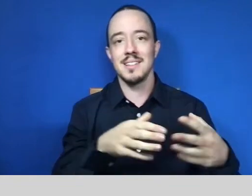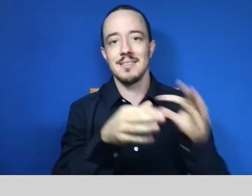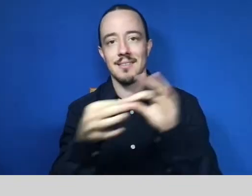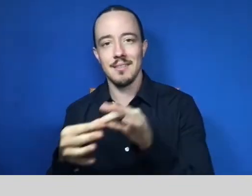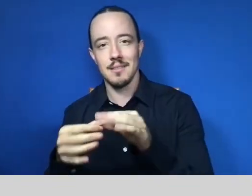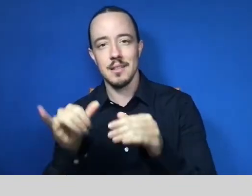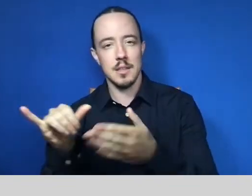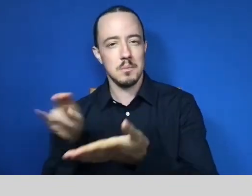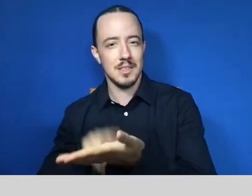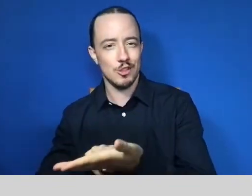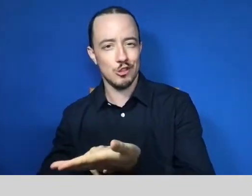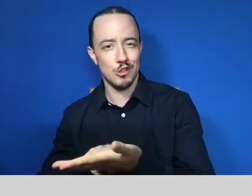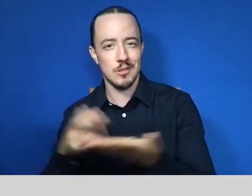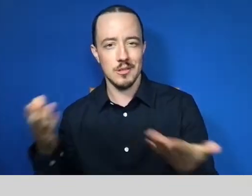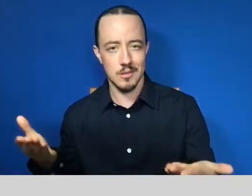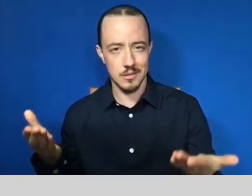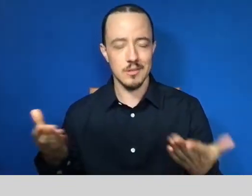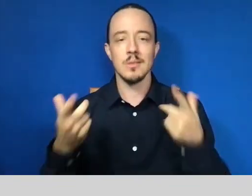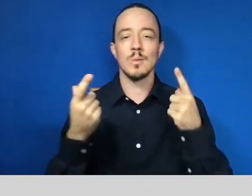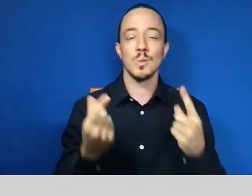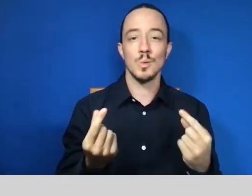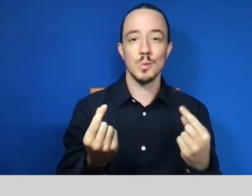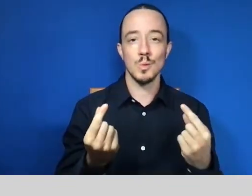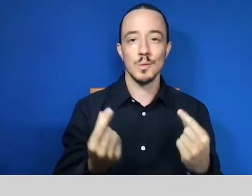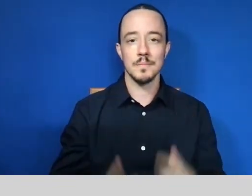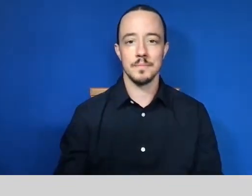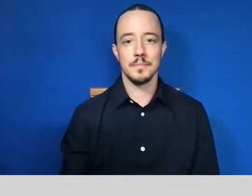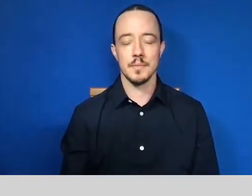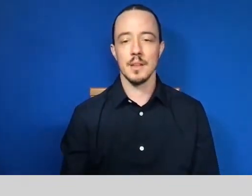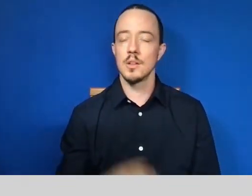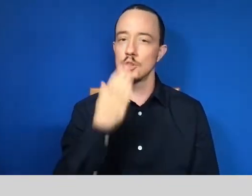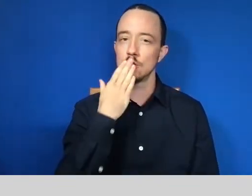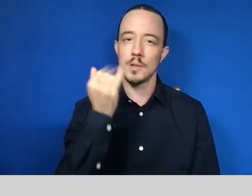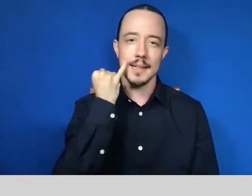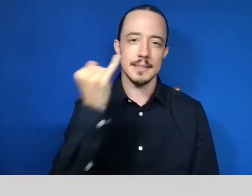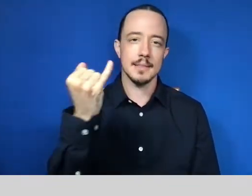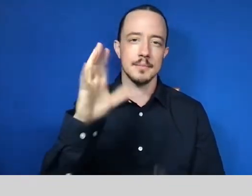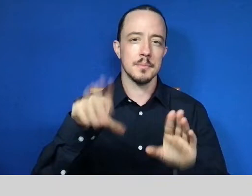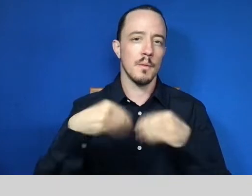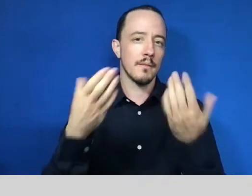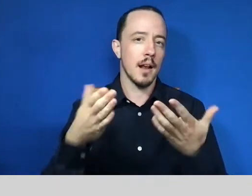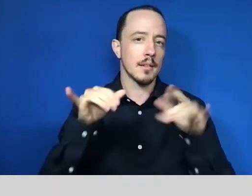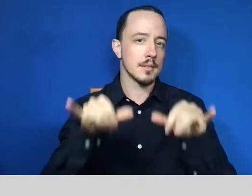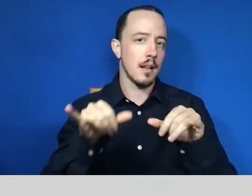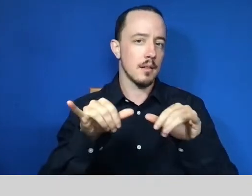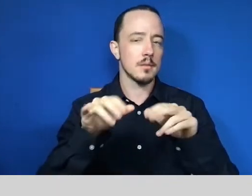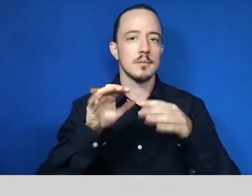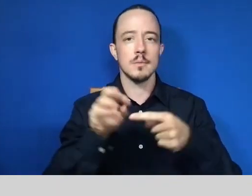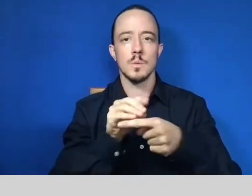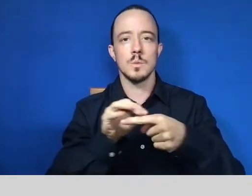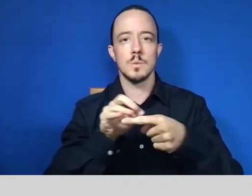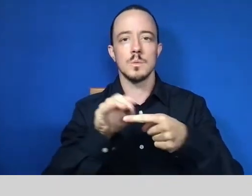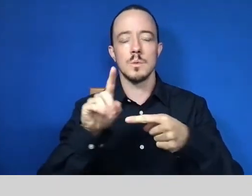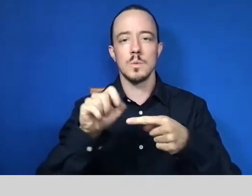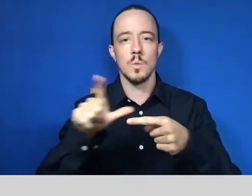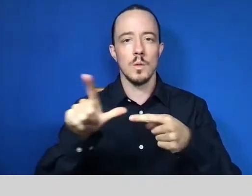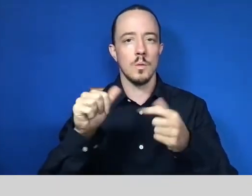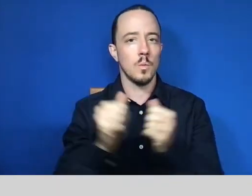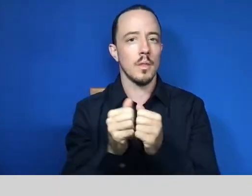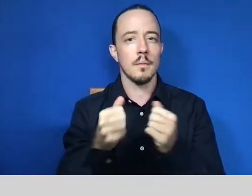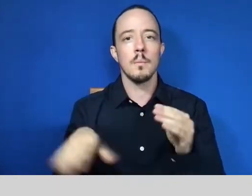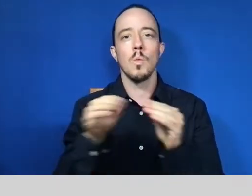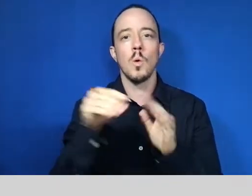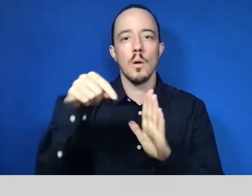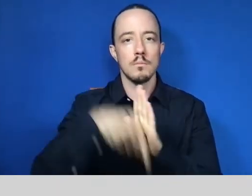same signature. So what can we do? Generally, it's a good idea to provide our static code analysis tools with as much